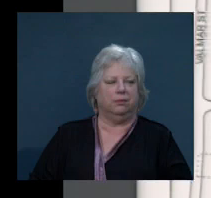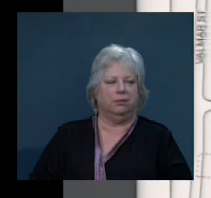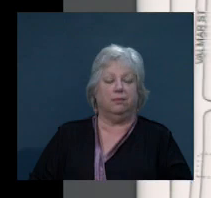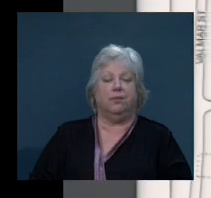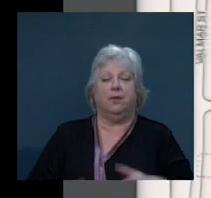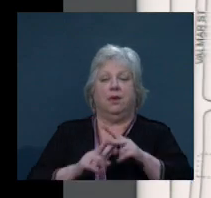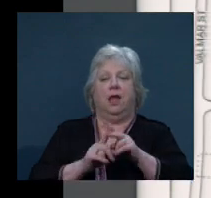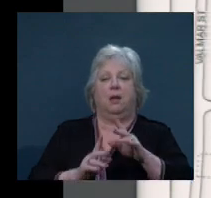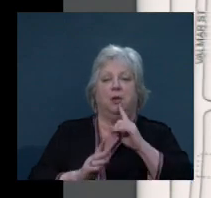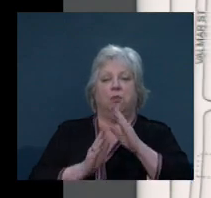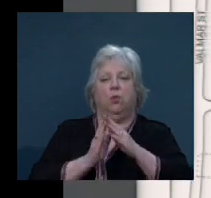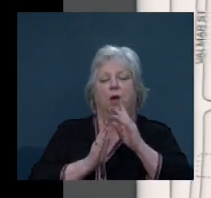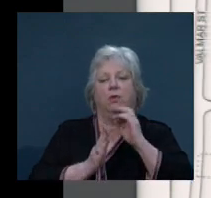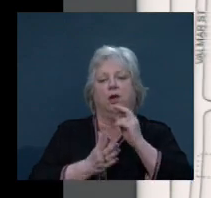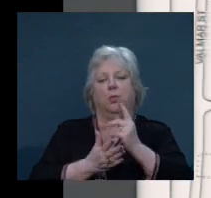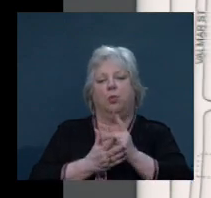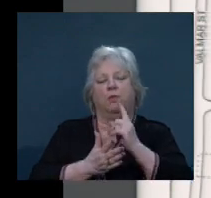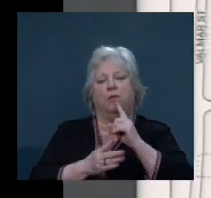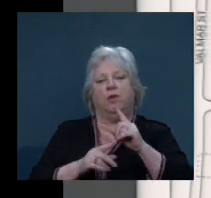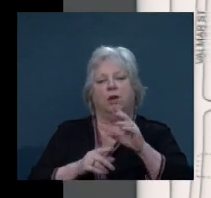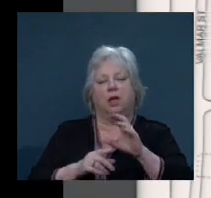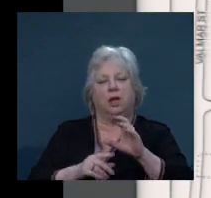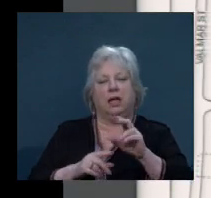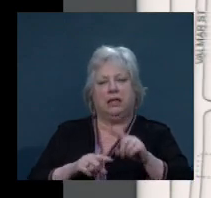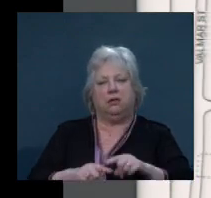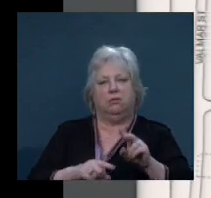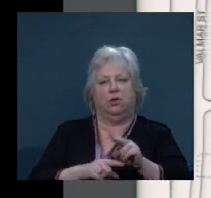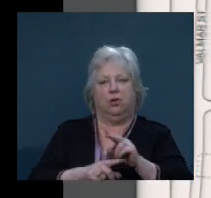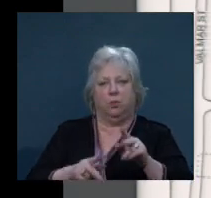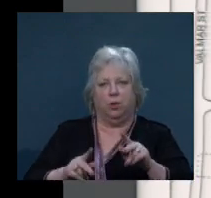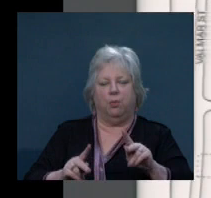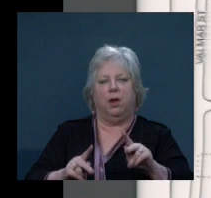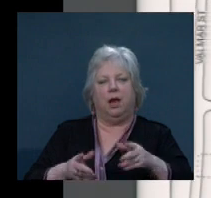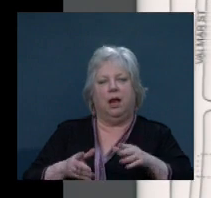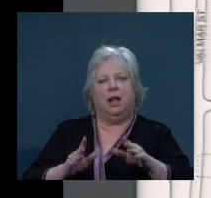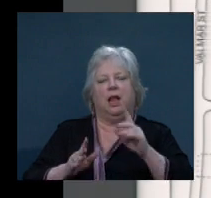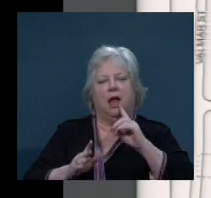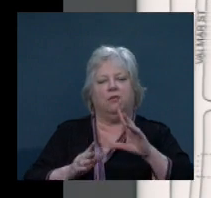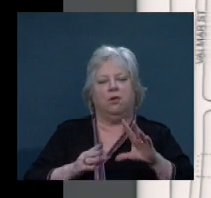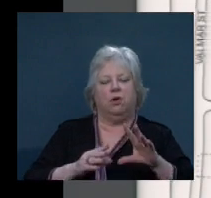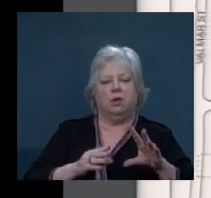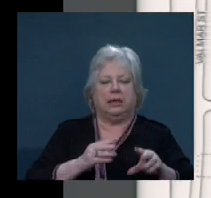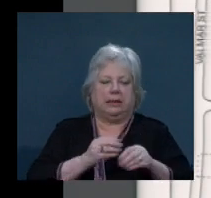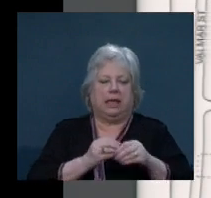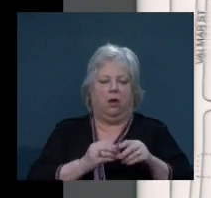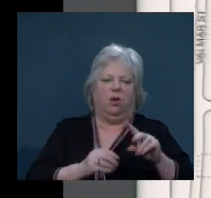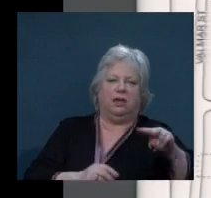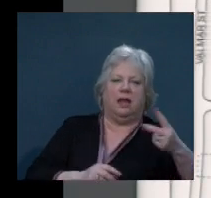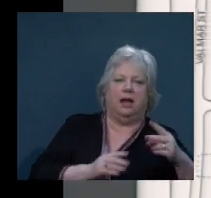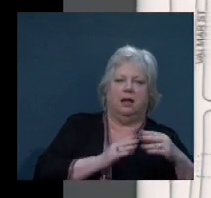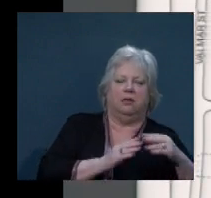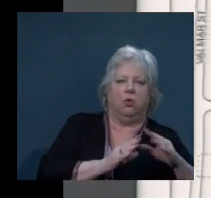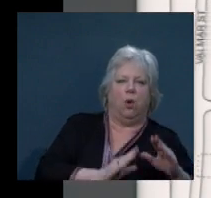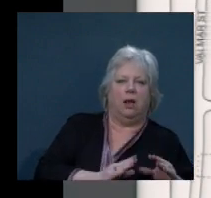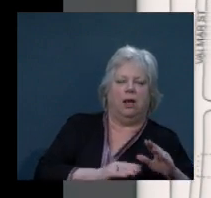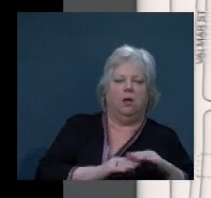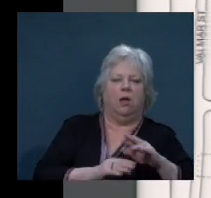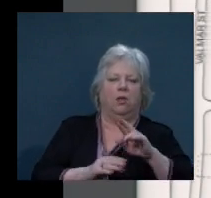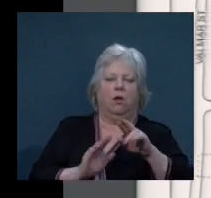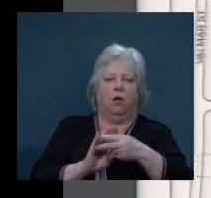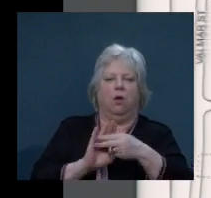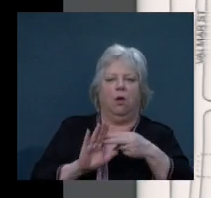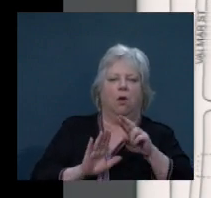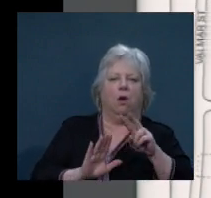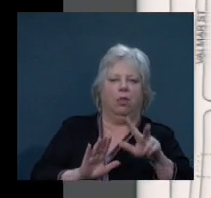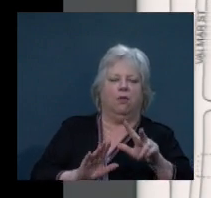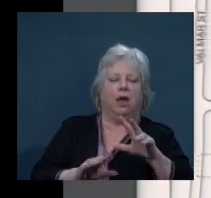The applicant is requesting approval of a conditional use permit to allow for an accessory dwelling or a second dwelling on the R3 zone